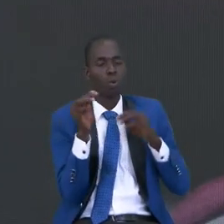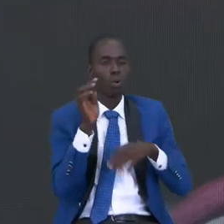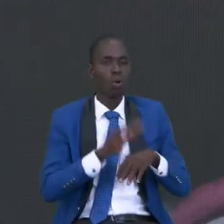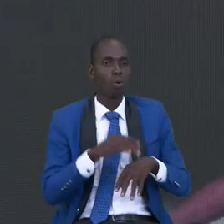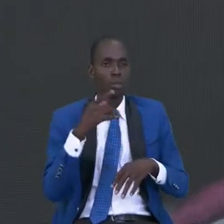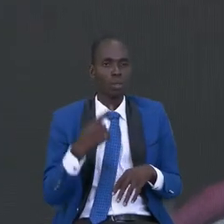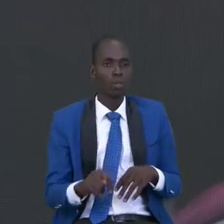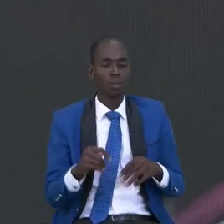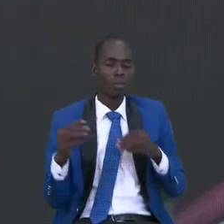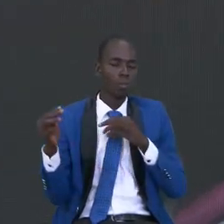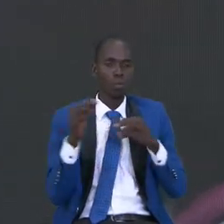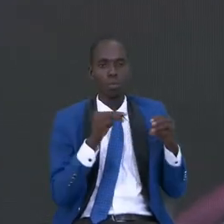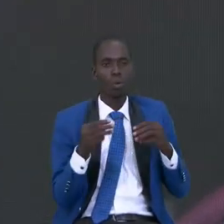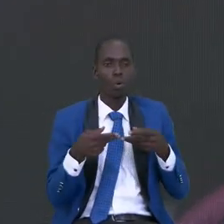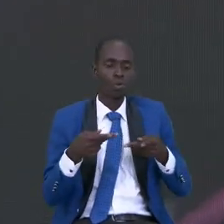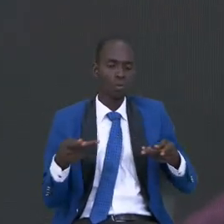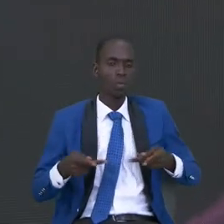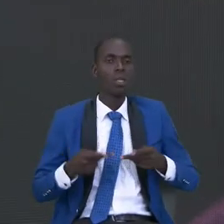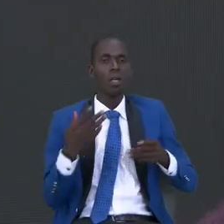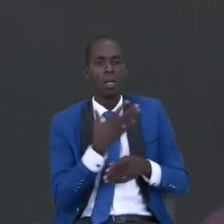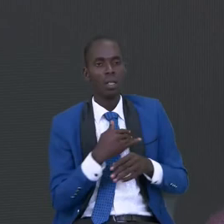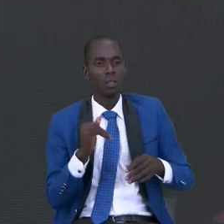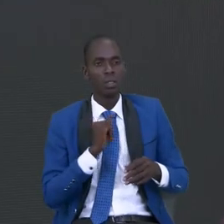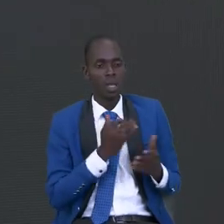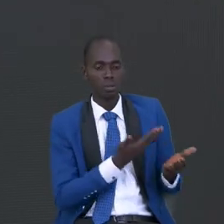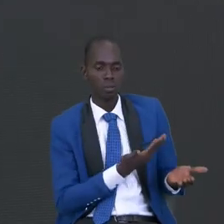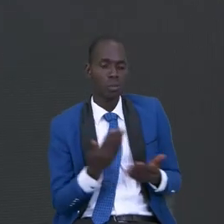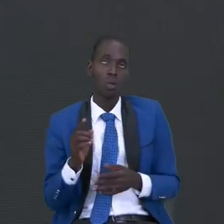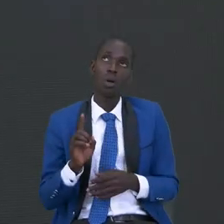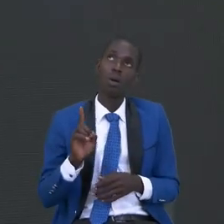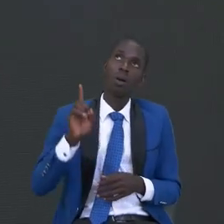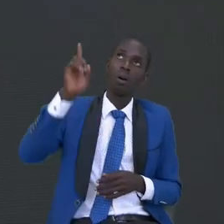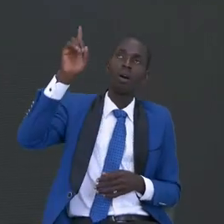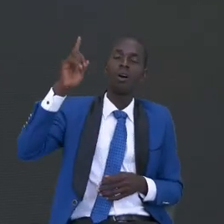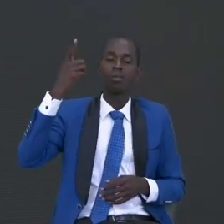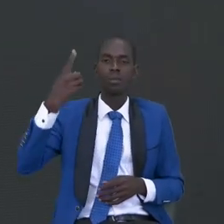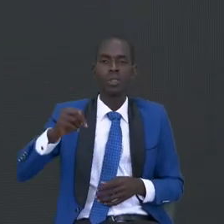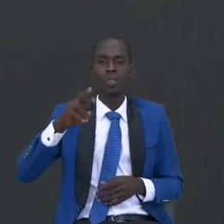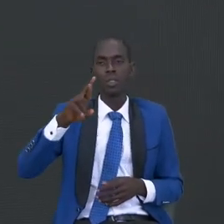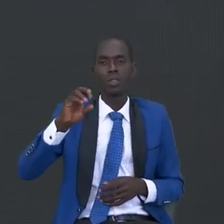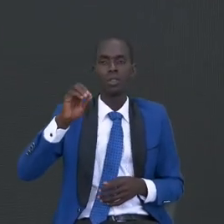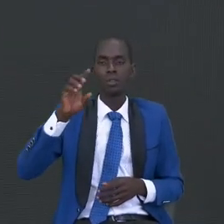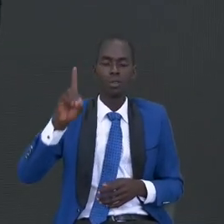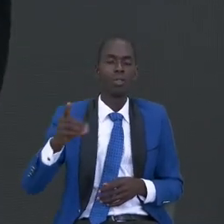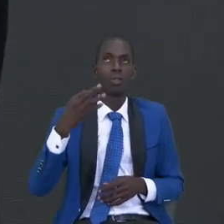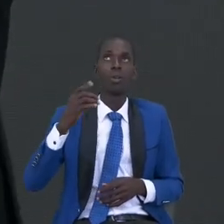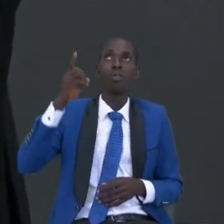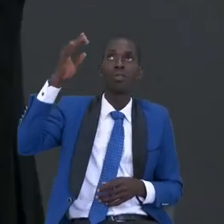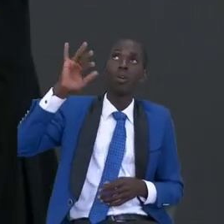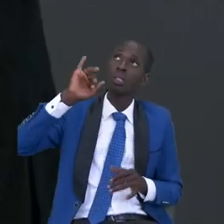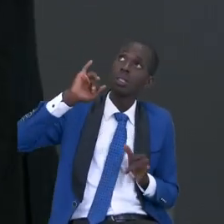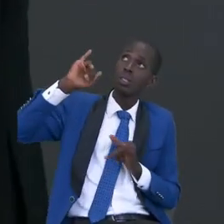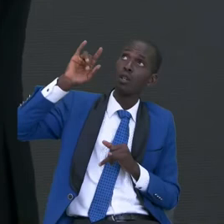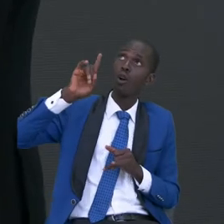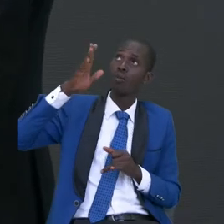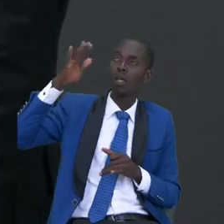of God, and God is with me there. He practiced the presence of God. He knew